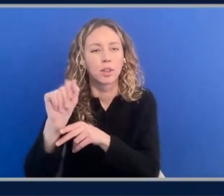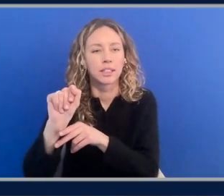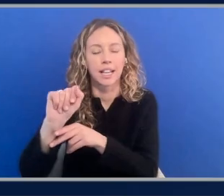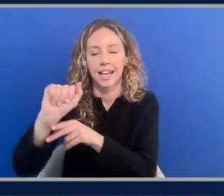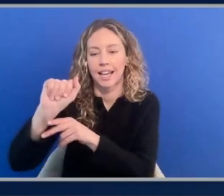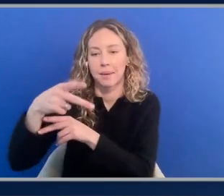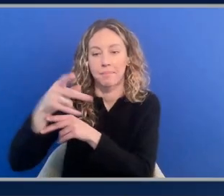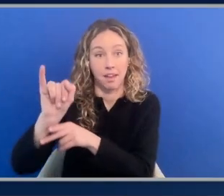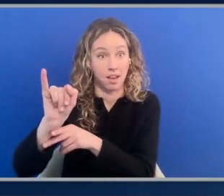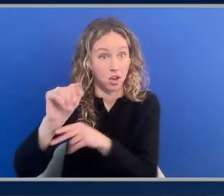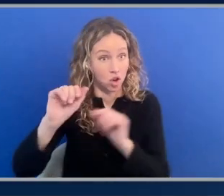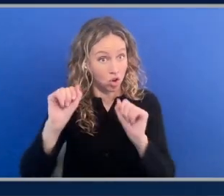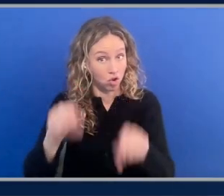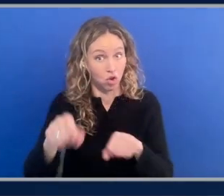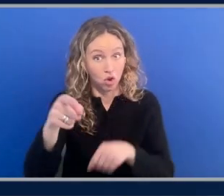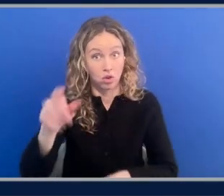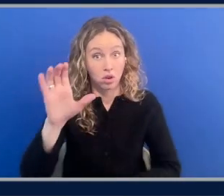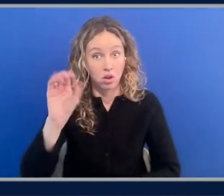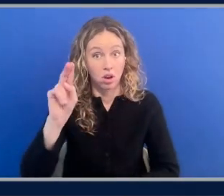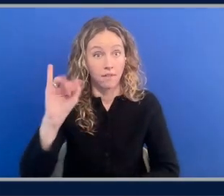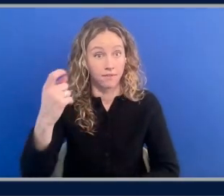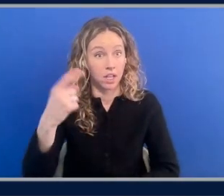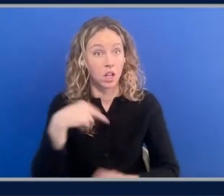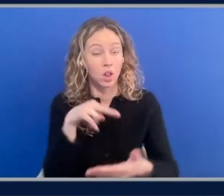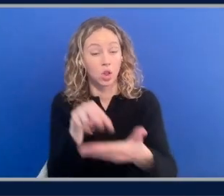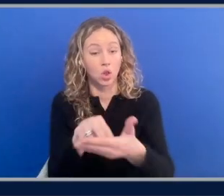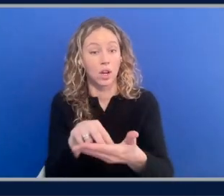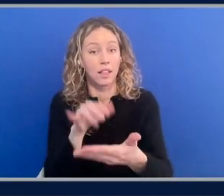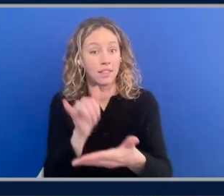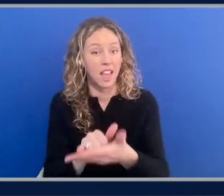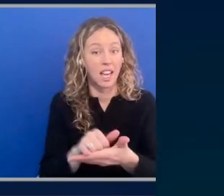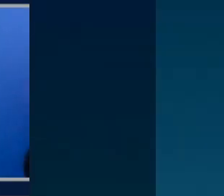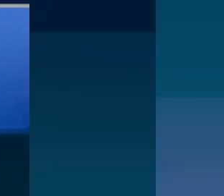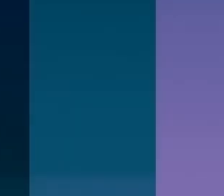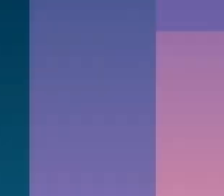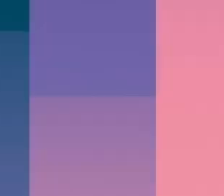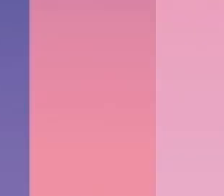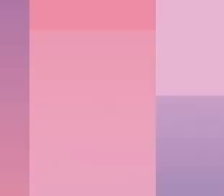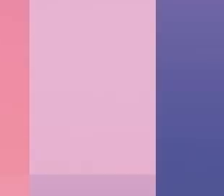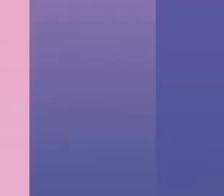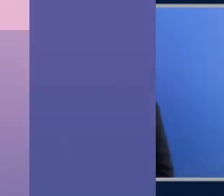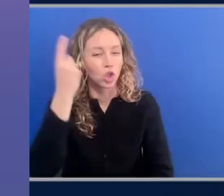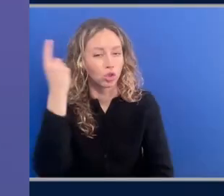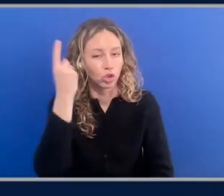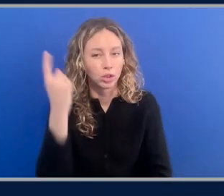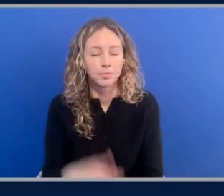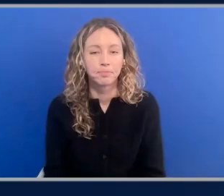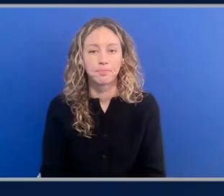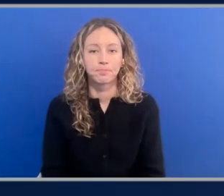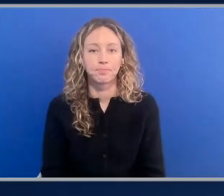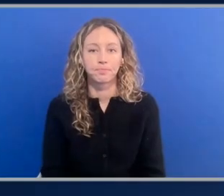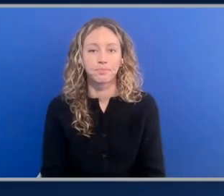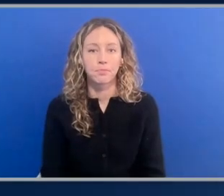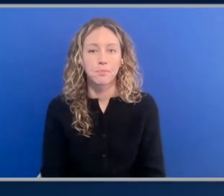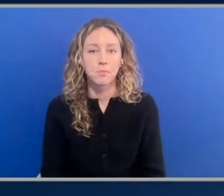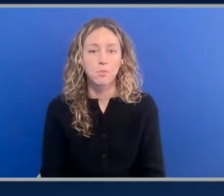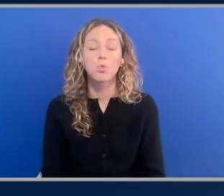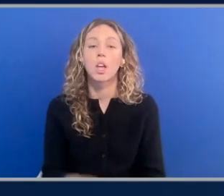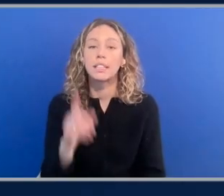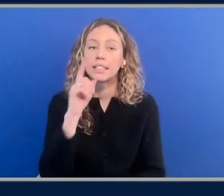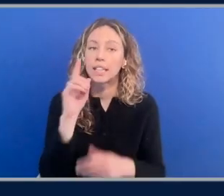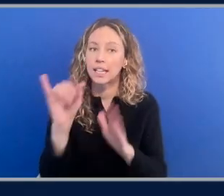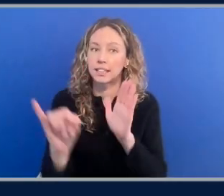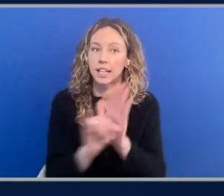it could actually look into the images in an ECR repository for example. Because right here it's saying identify potential